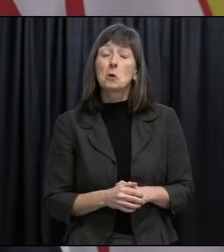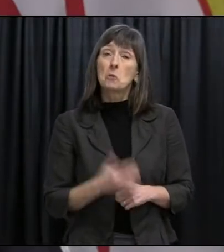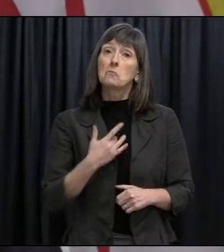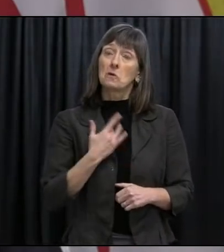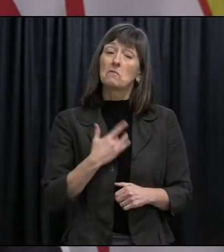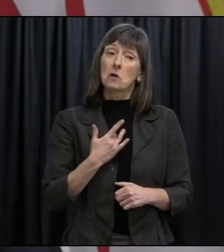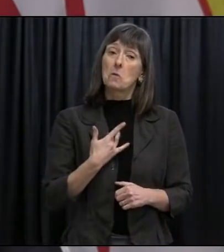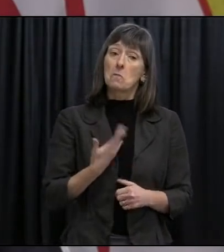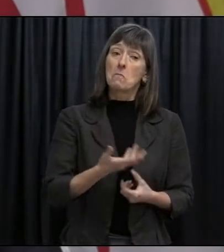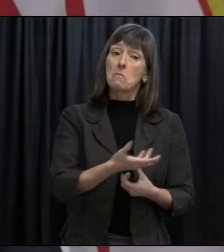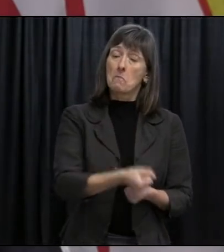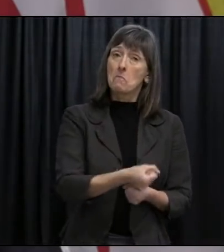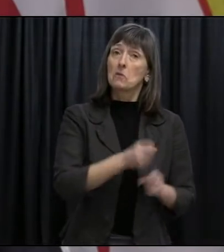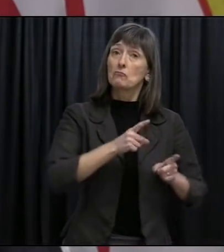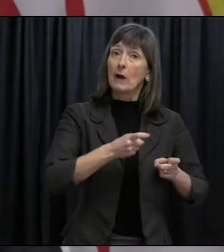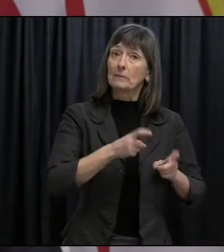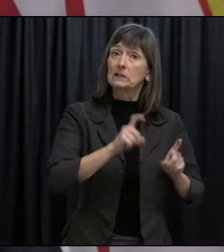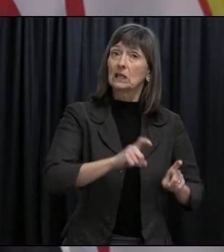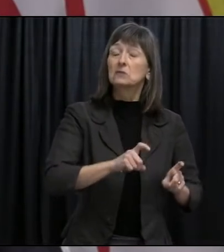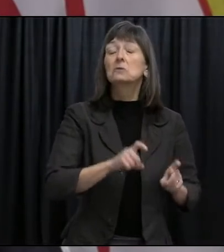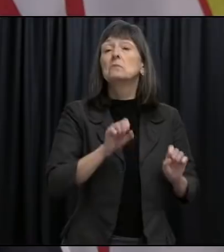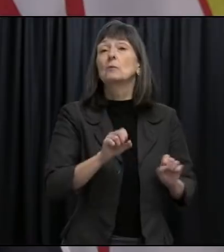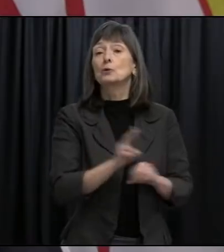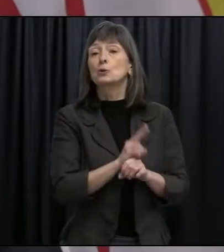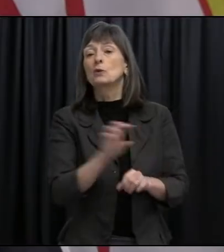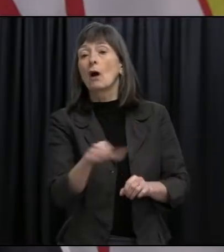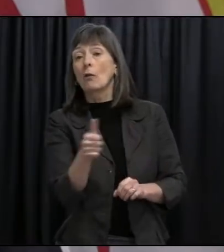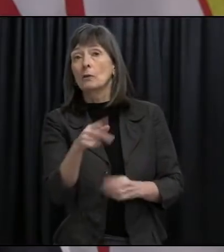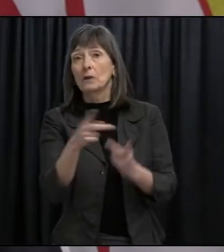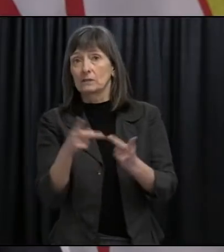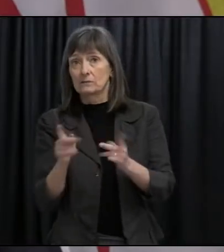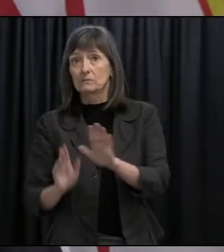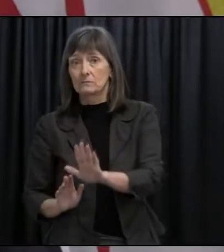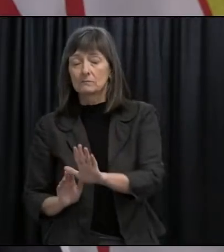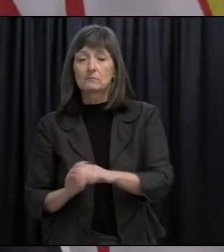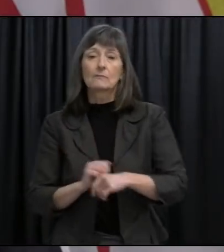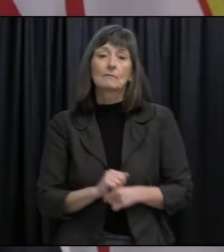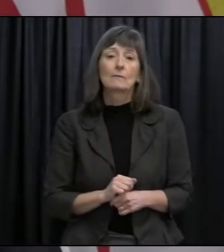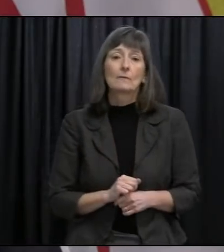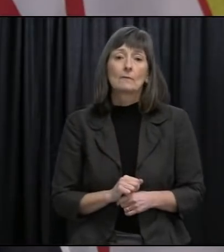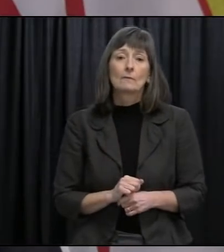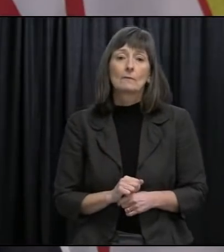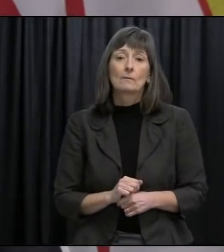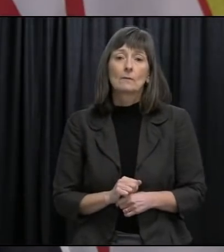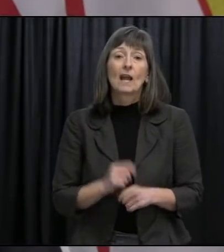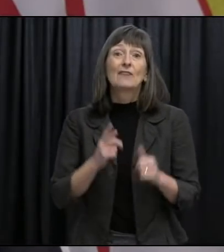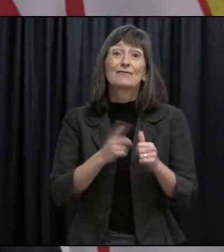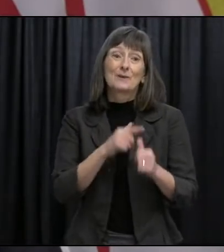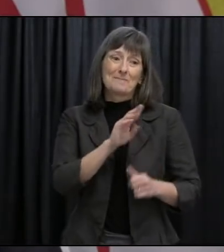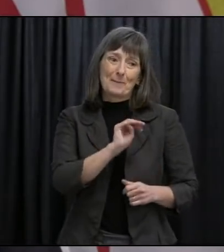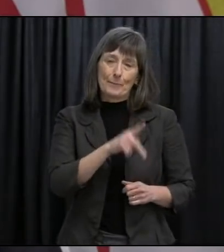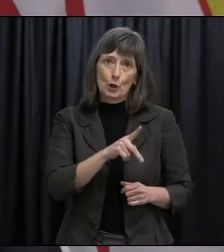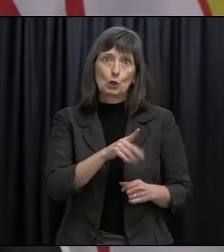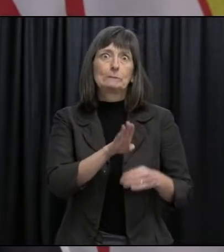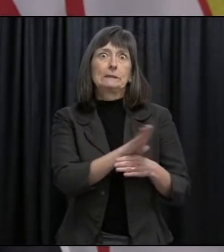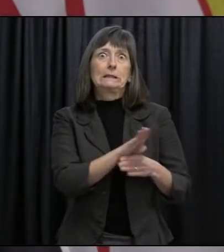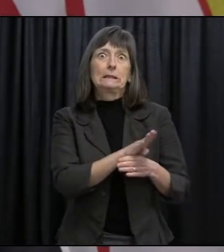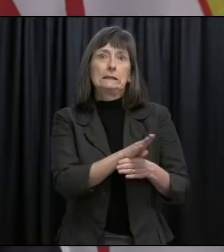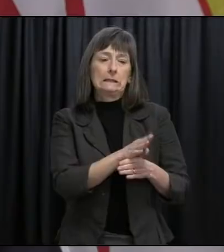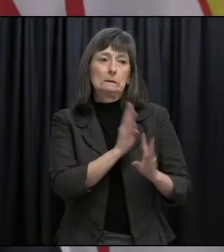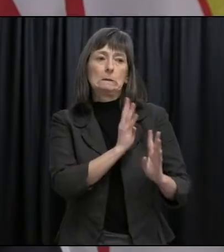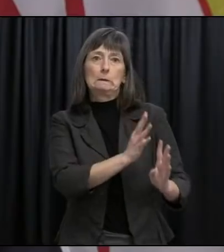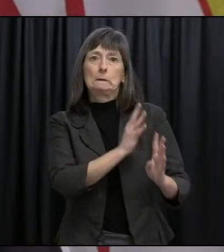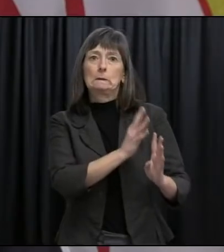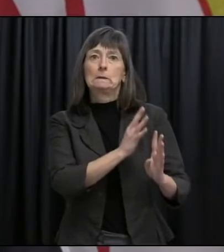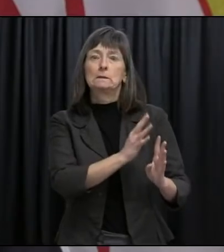use it in some other settings. With everything that was happening initially in the Mount Pearl site, there were